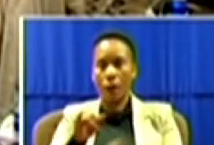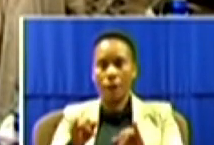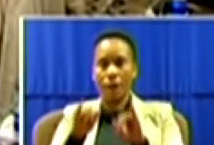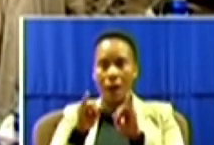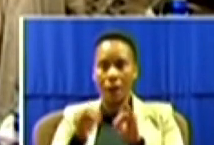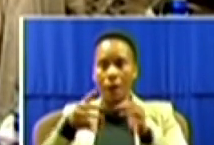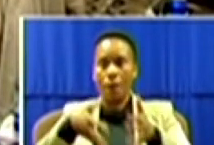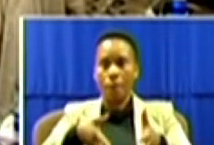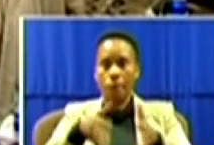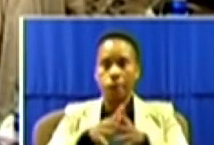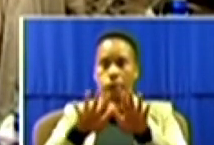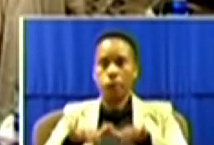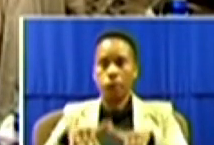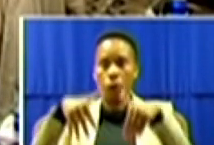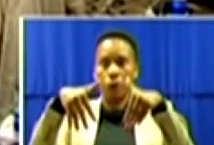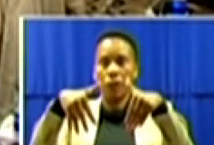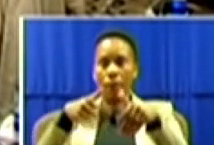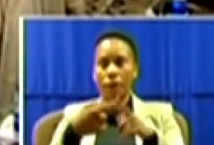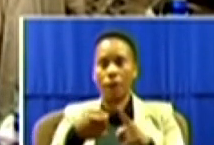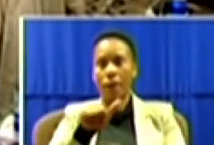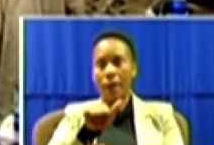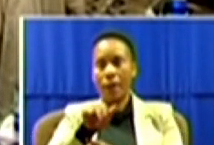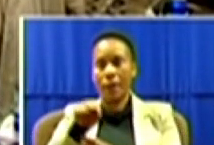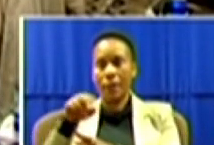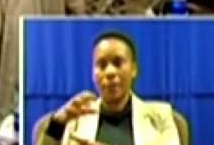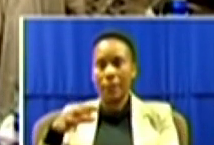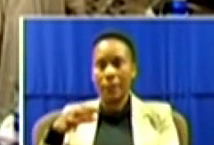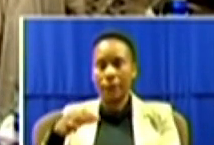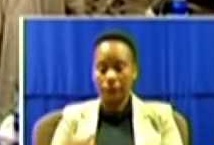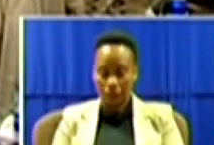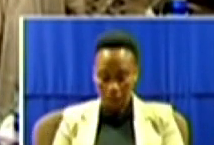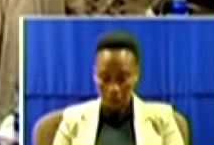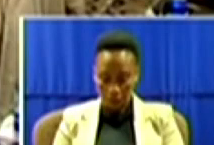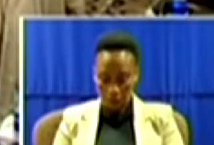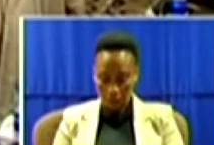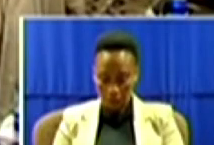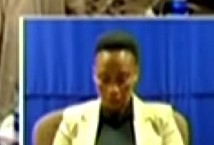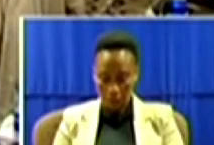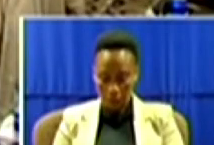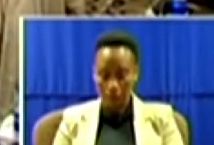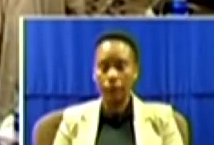engenzekanga. Manje ke lolu daba selibuyiselwe ekomidini elibhekele ezobunhloli.